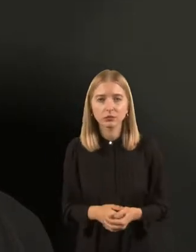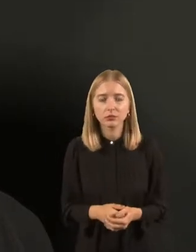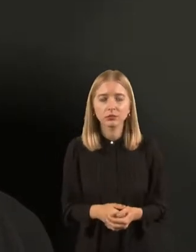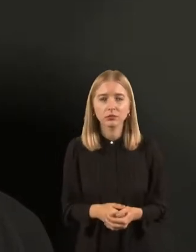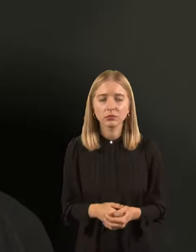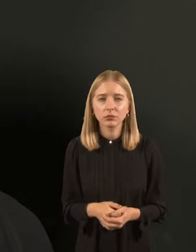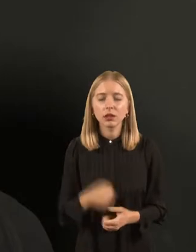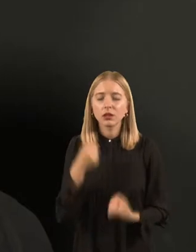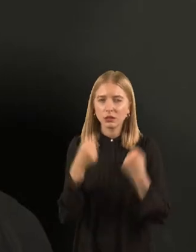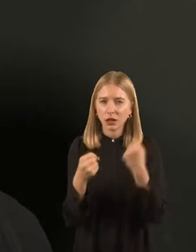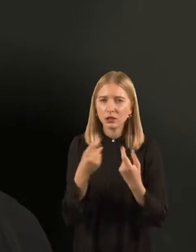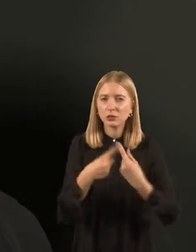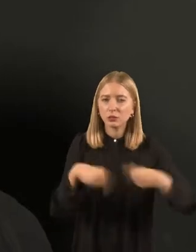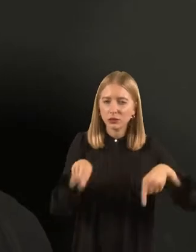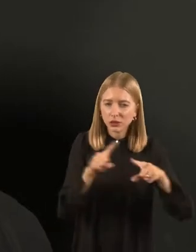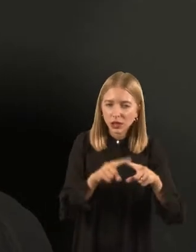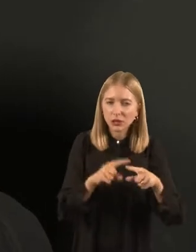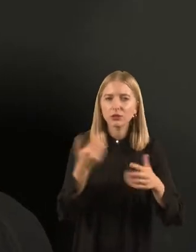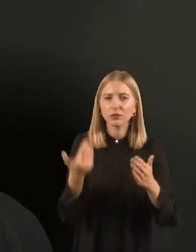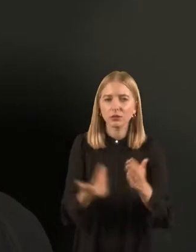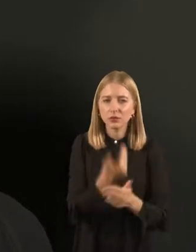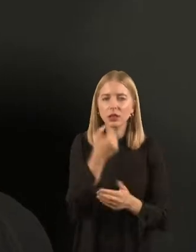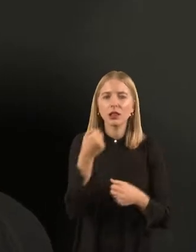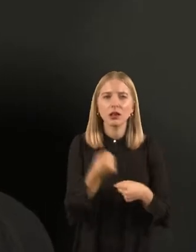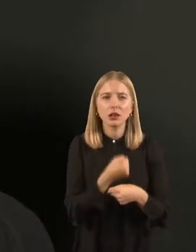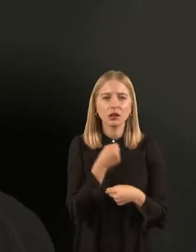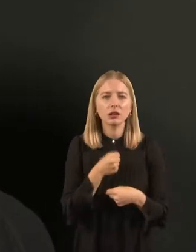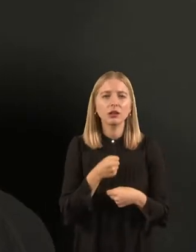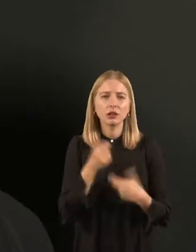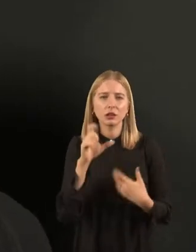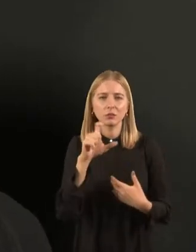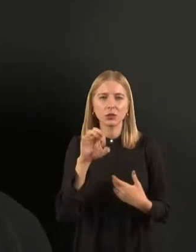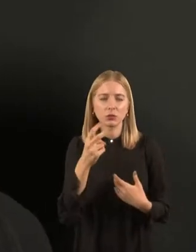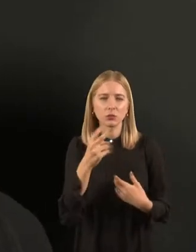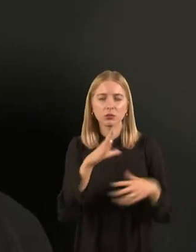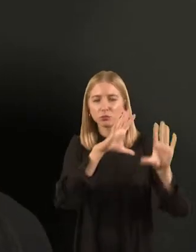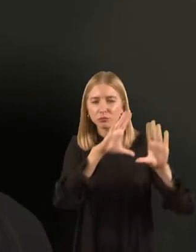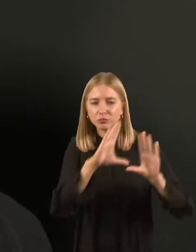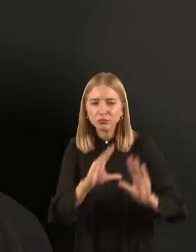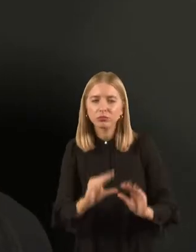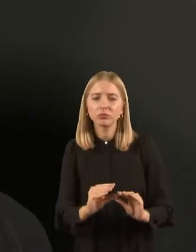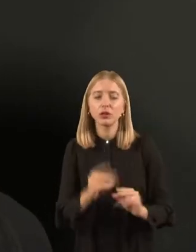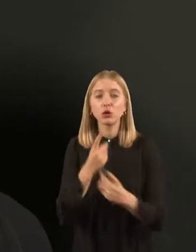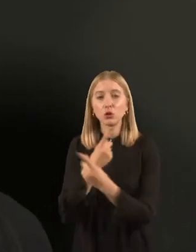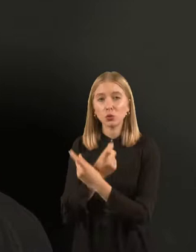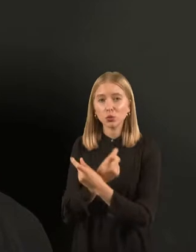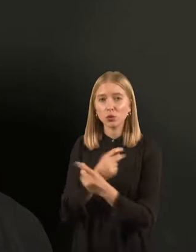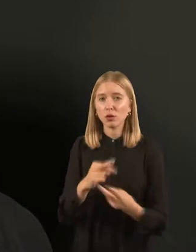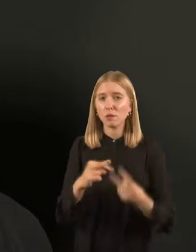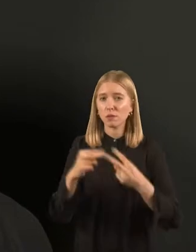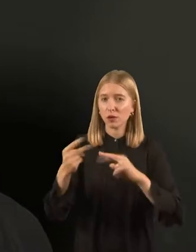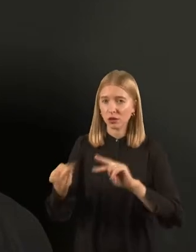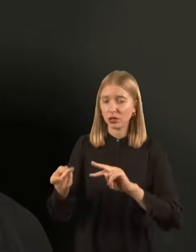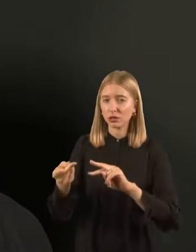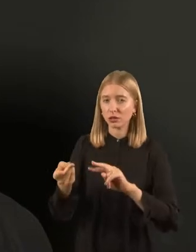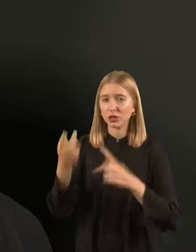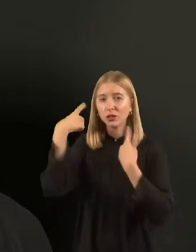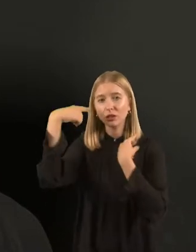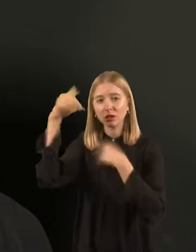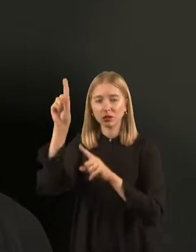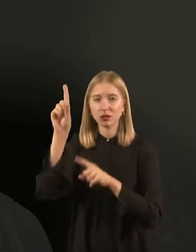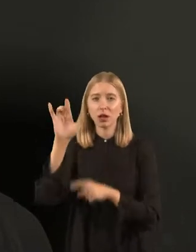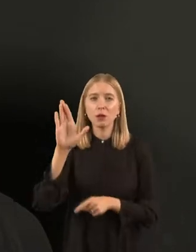is another part of the equation for the near future. That means that you have to look